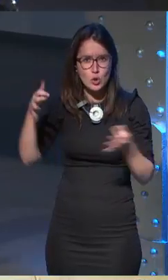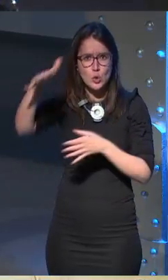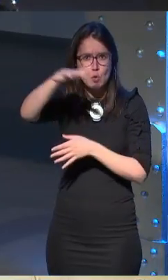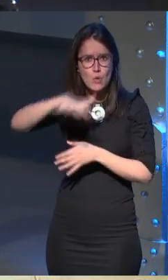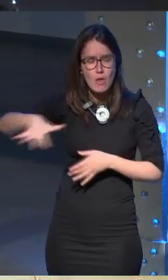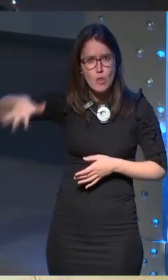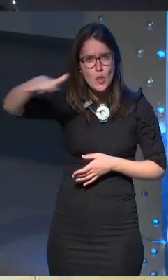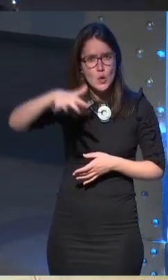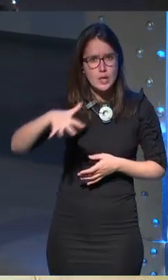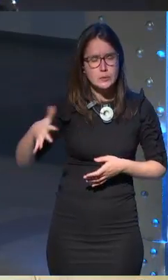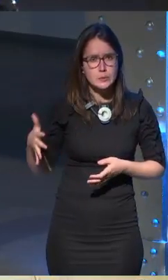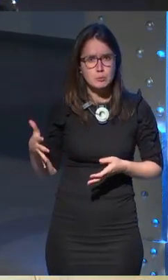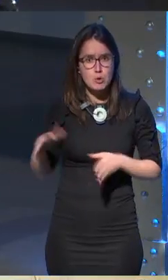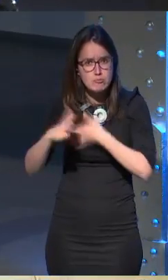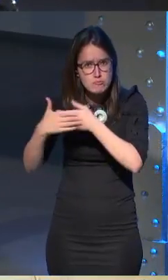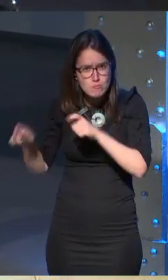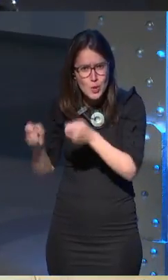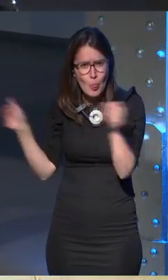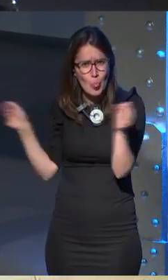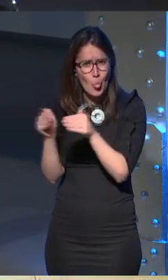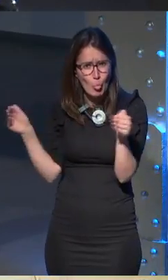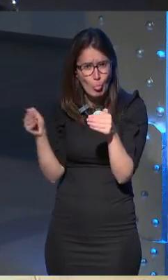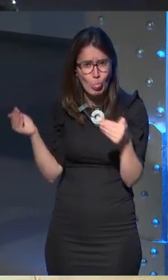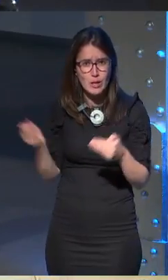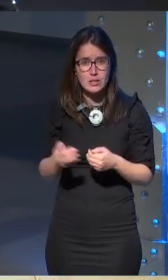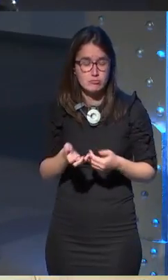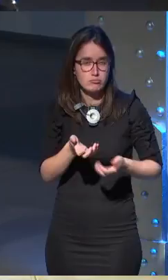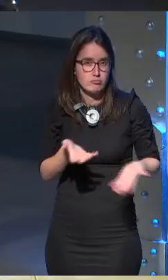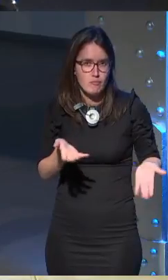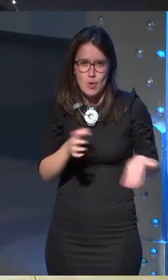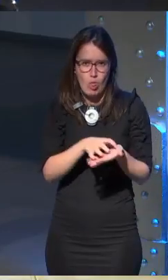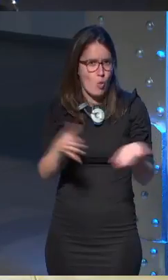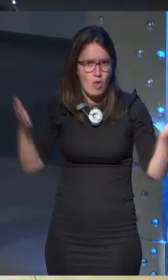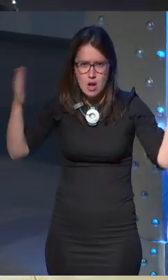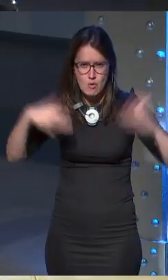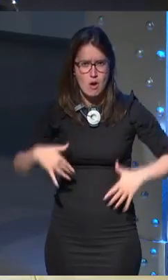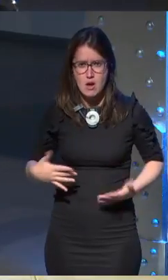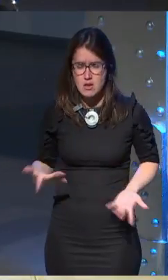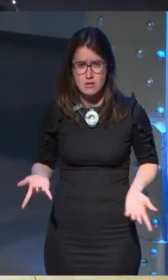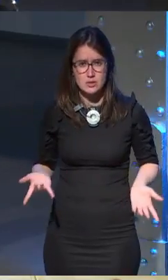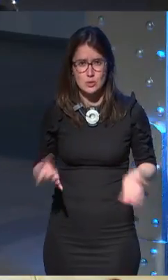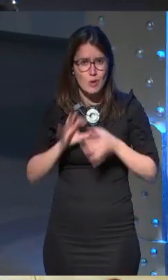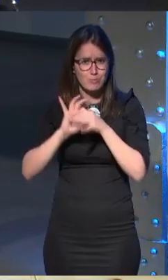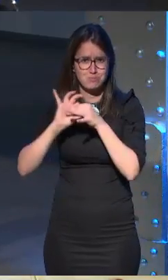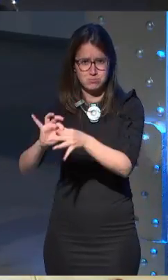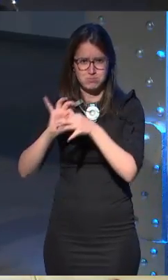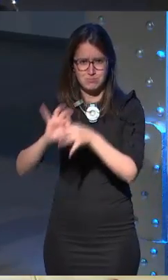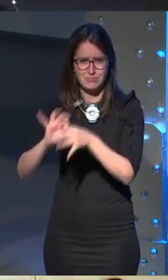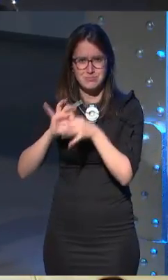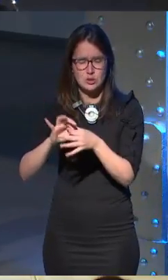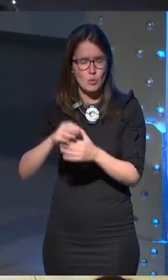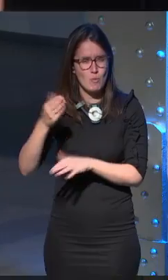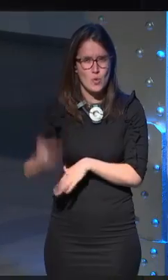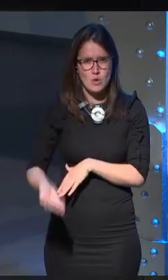time, absolutely brings people much, much closer together. And that's one of the great things about this space station program, is it can